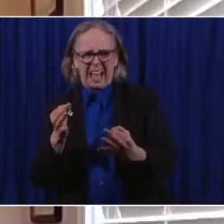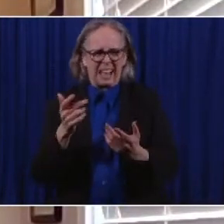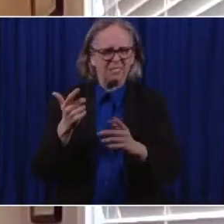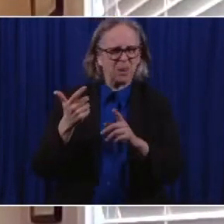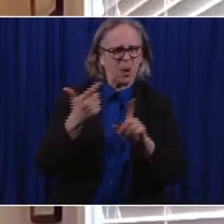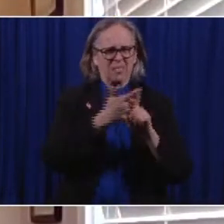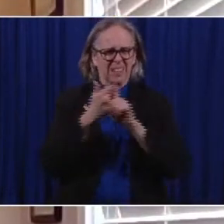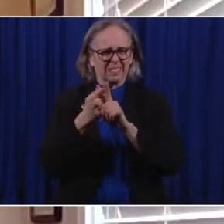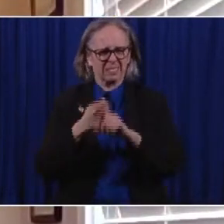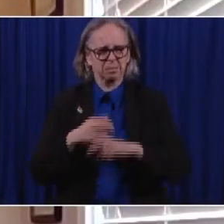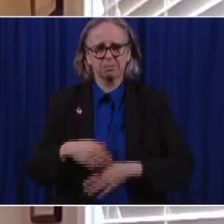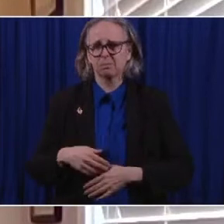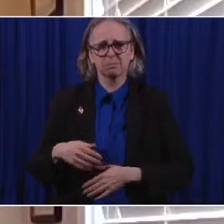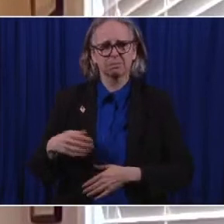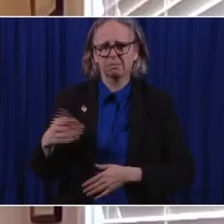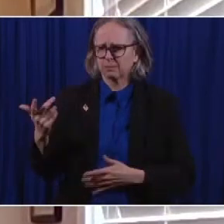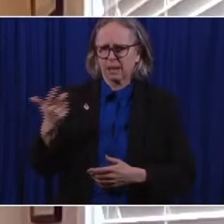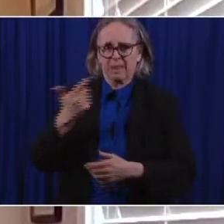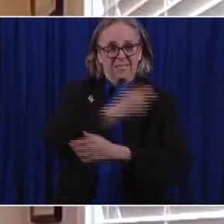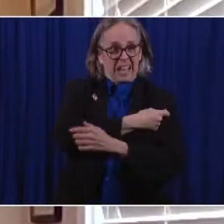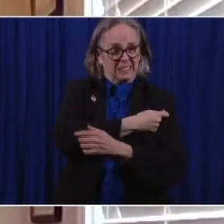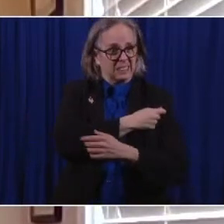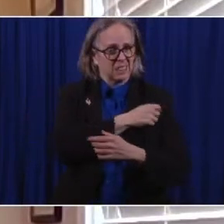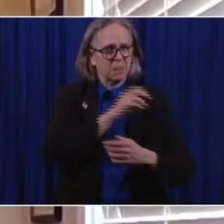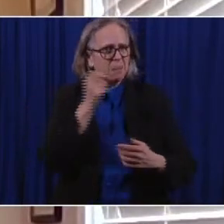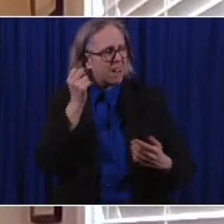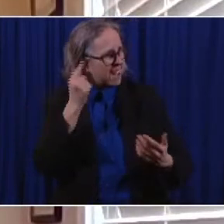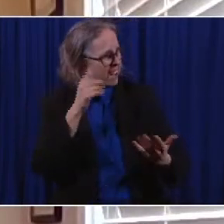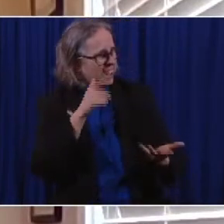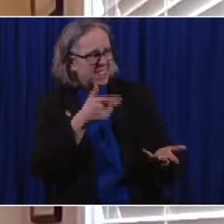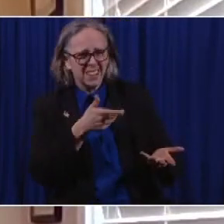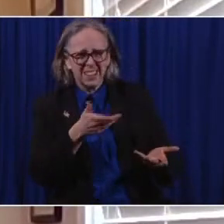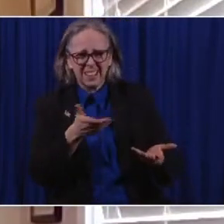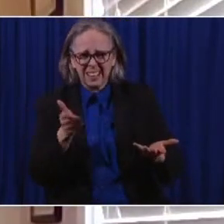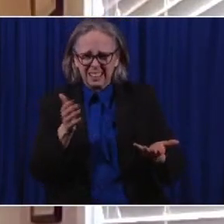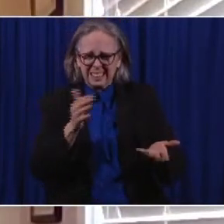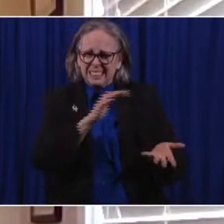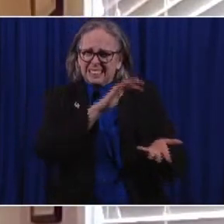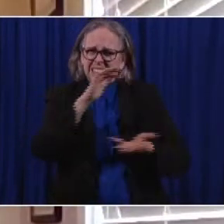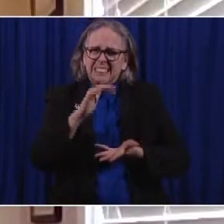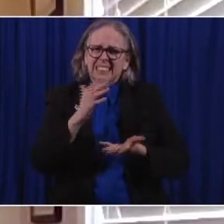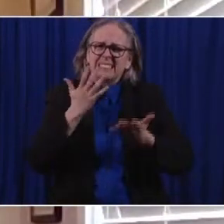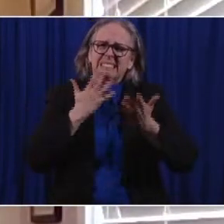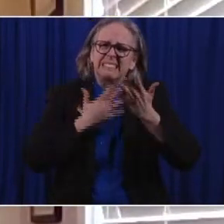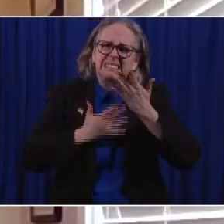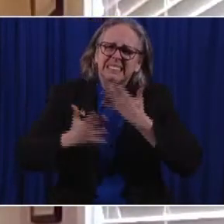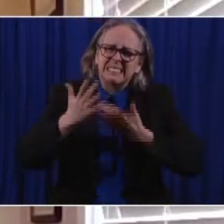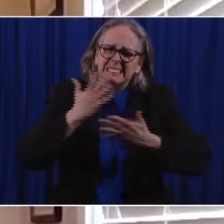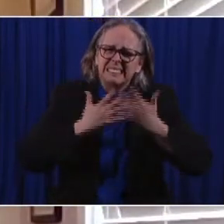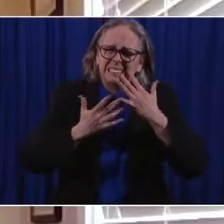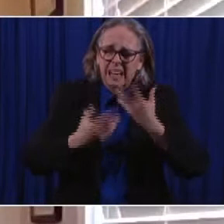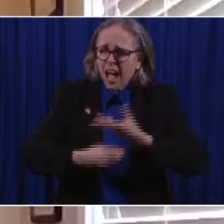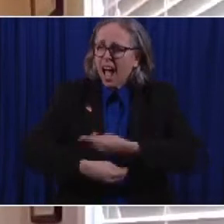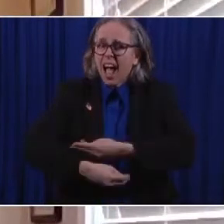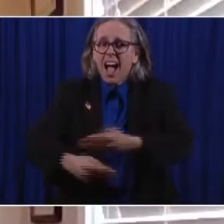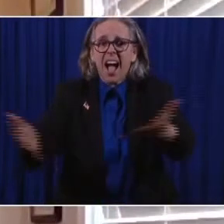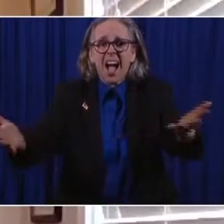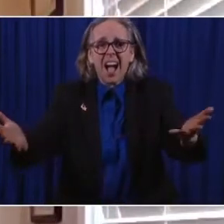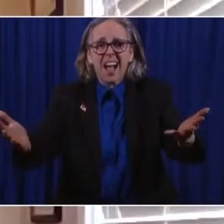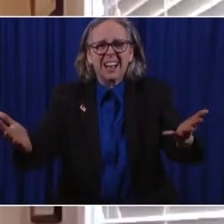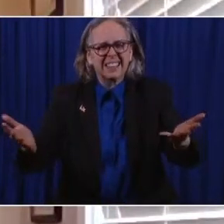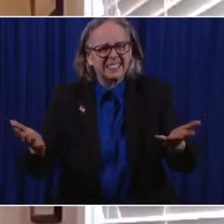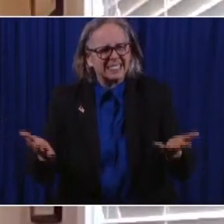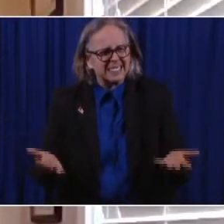but simply not having supply to be able to offer to everyone, we are, of course, compelled to look